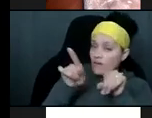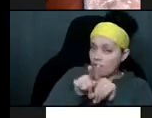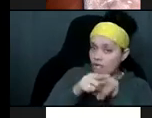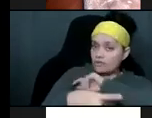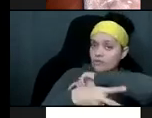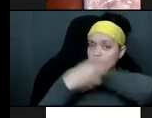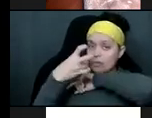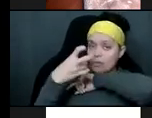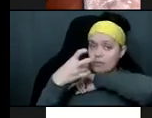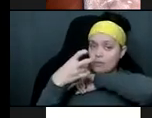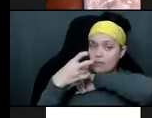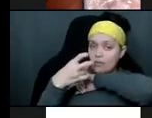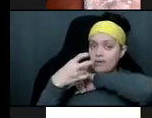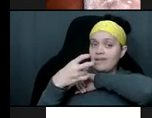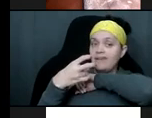stole